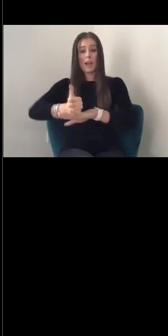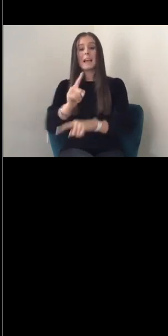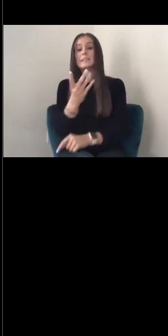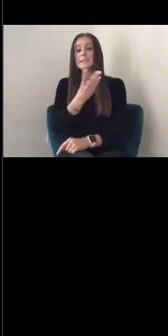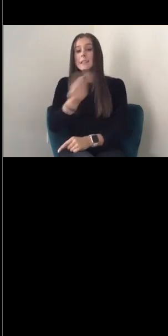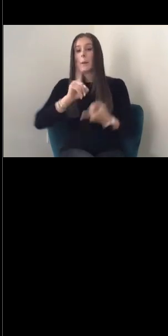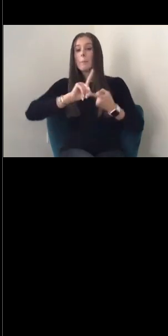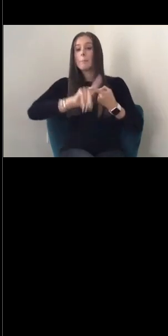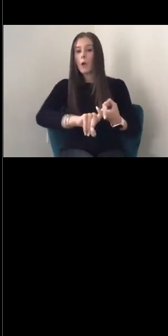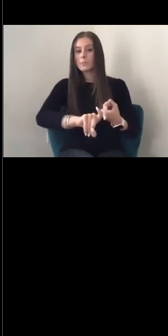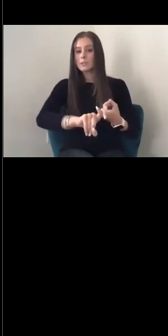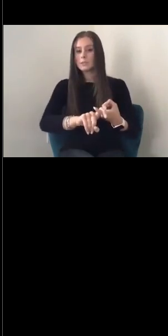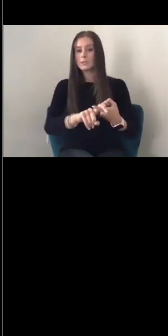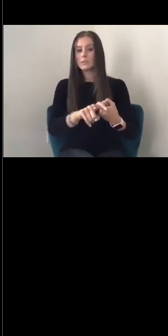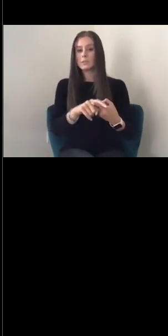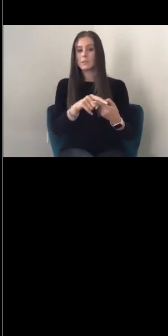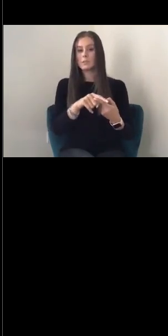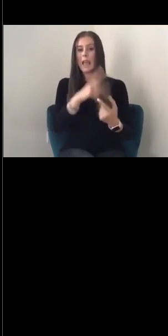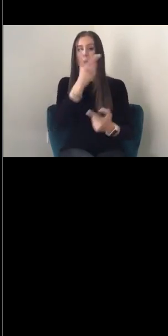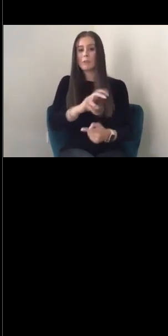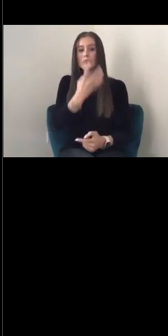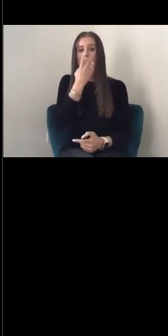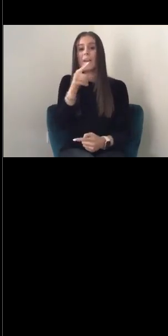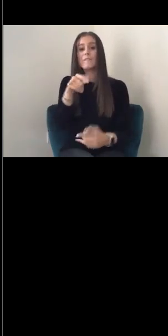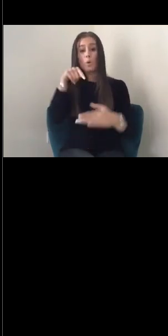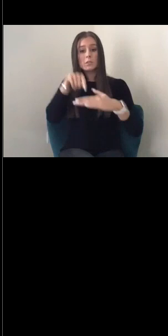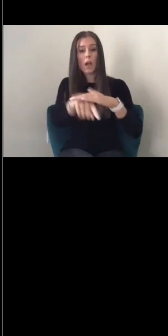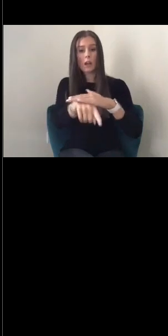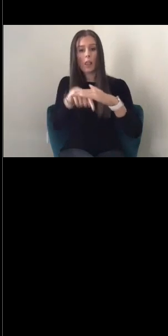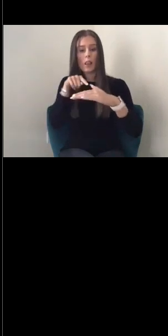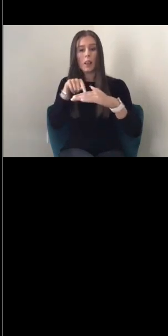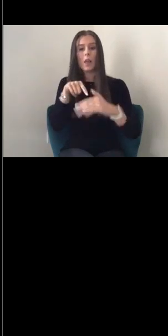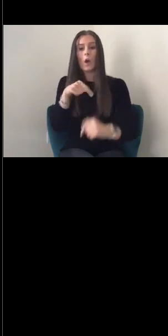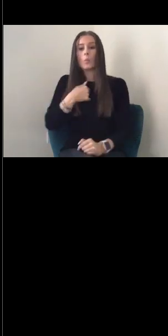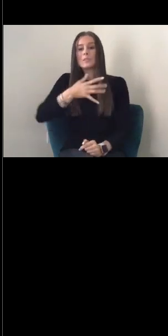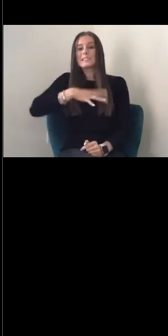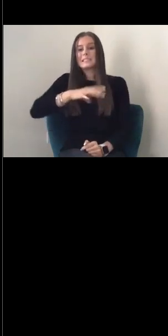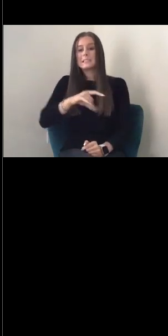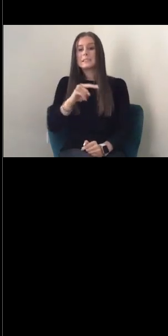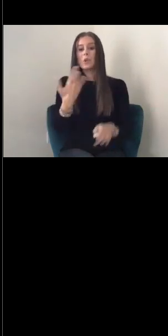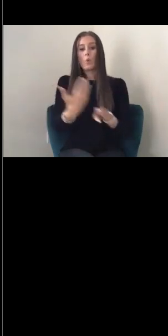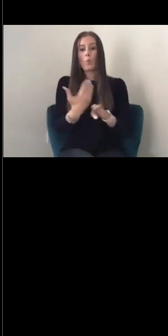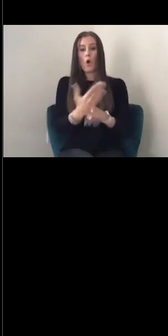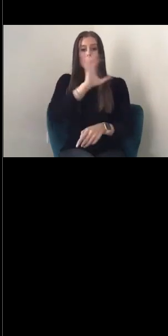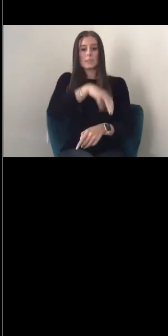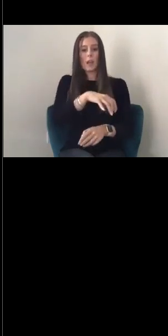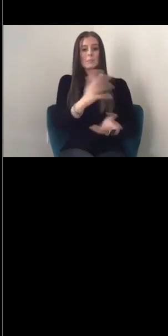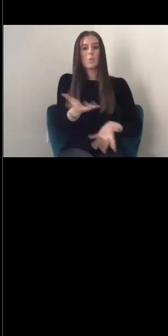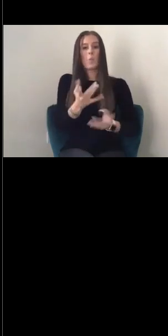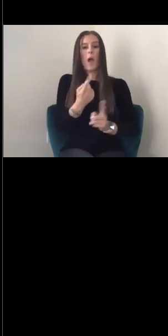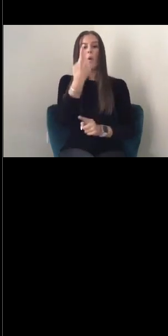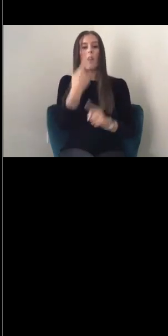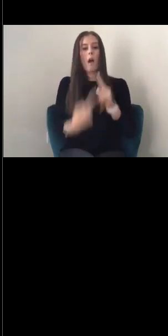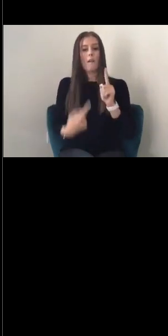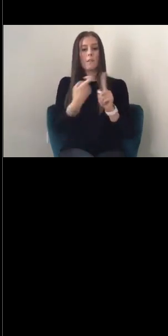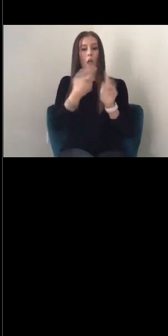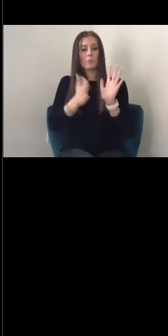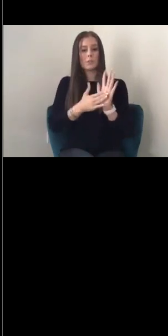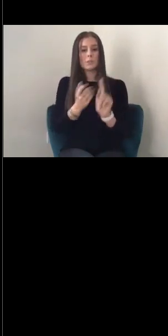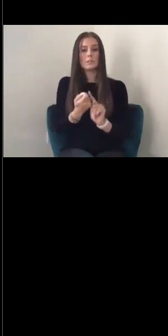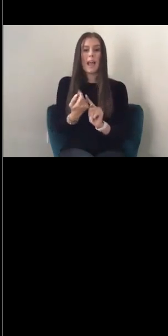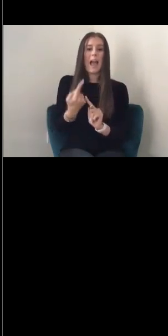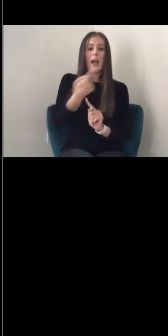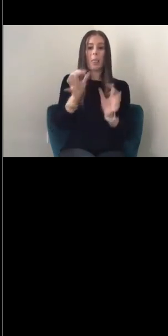to the Northern Tunnel entrance, some works will be required that sit approximately 1.5 kilometres outside of the